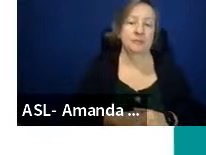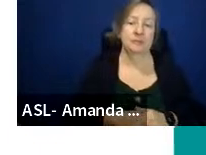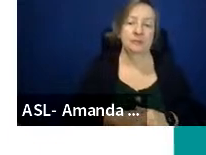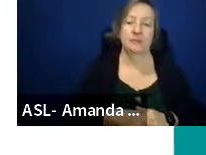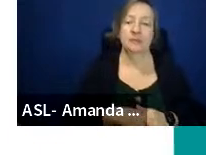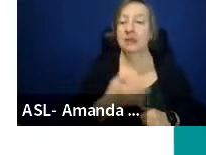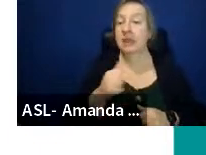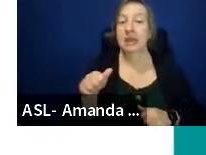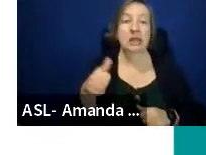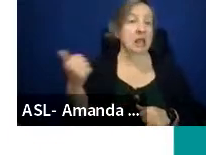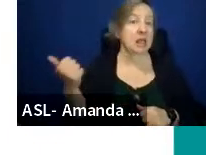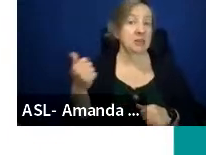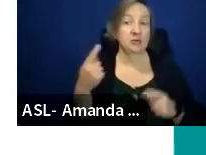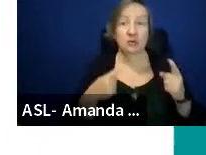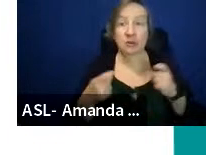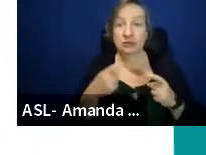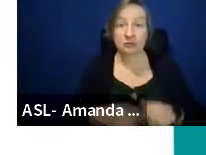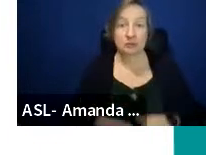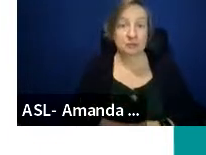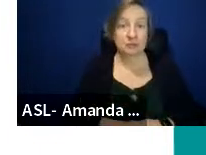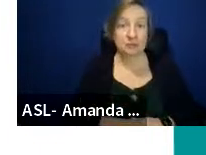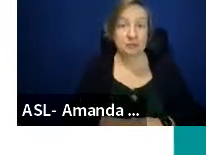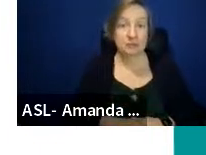Any other questions?